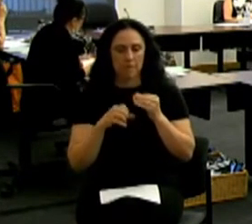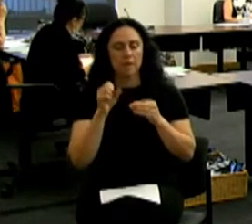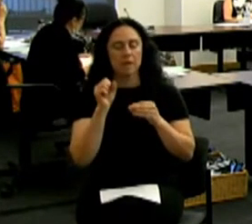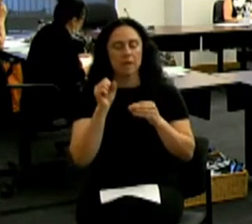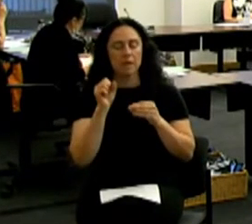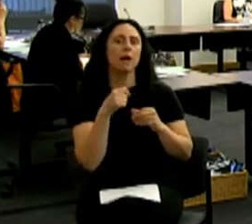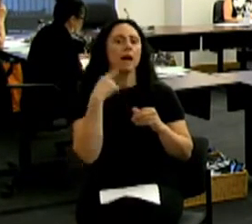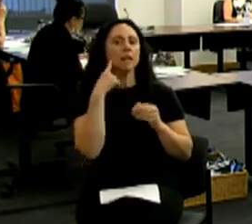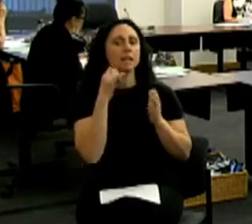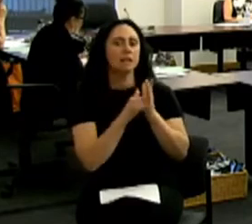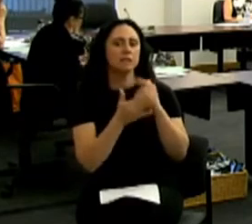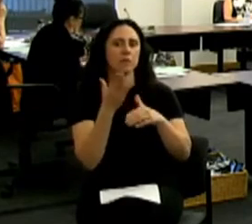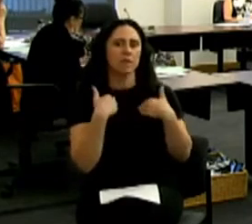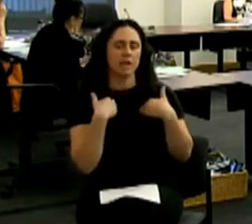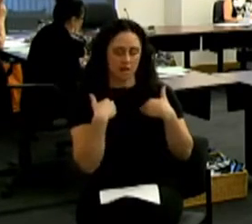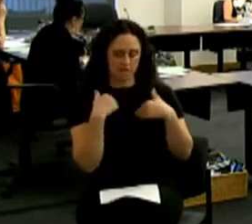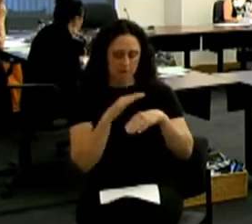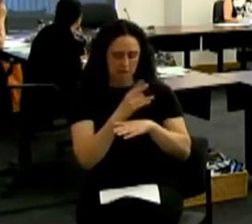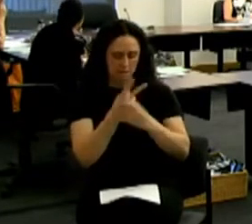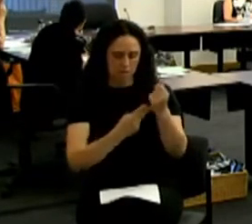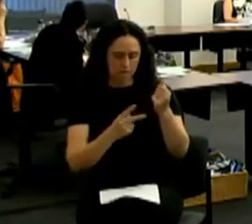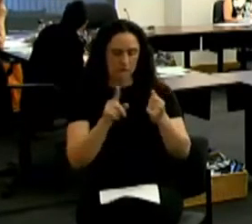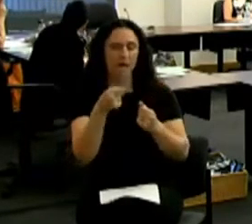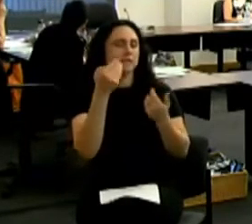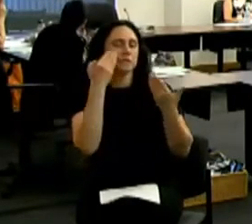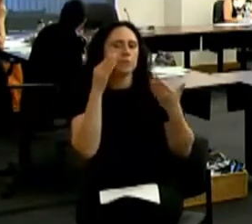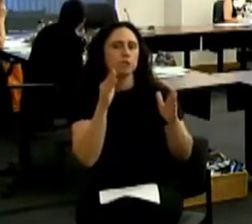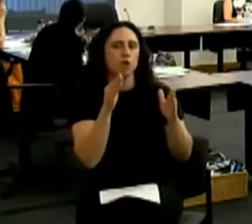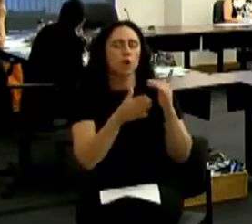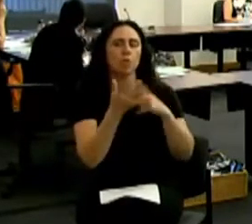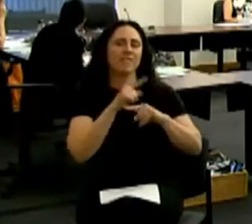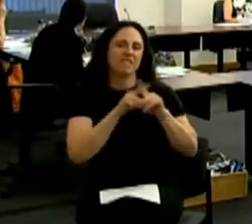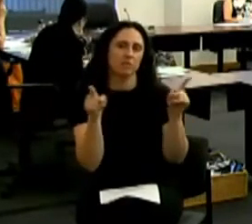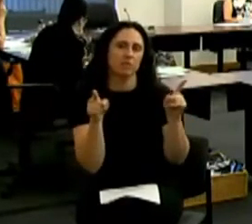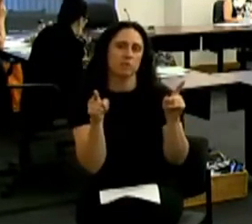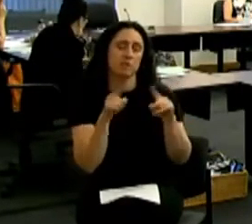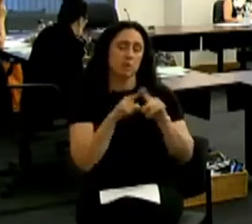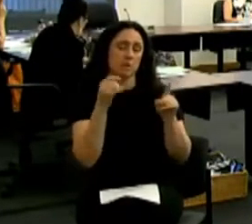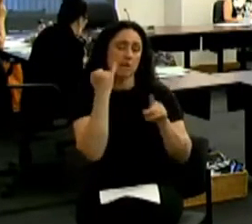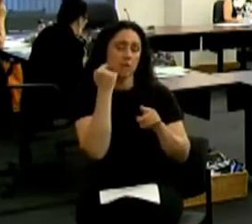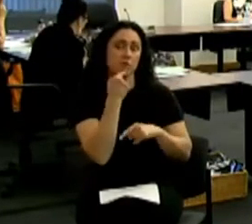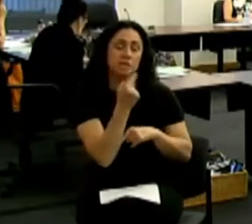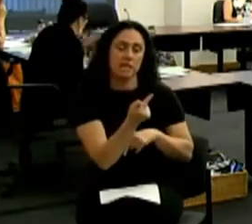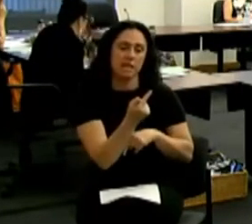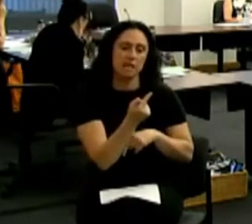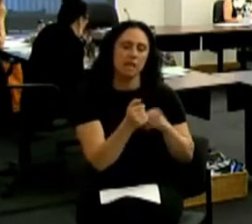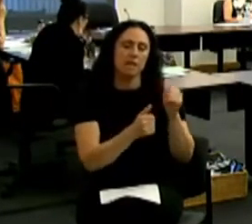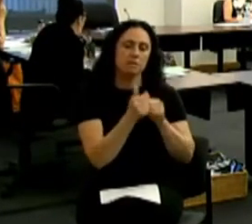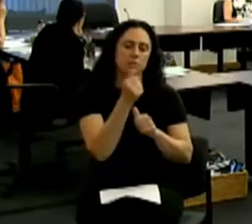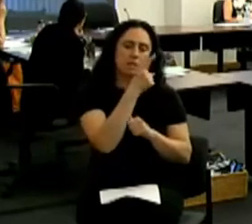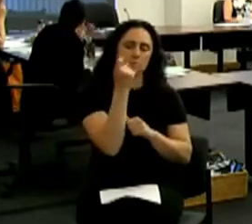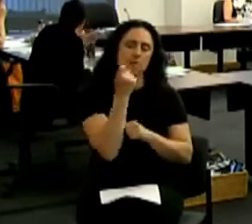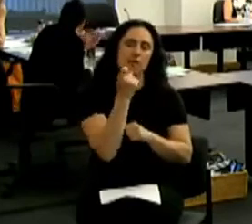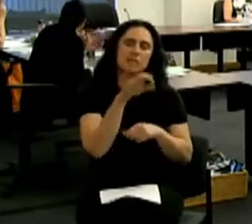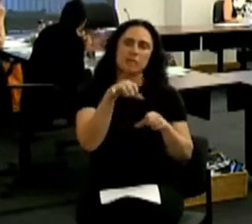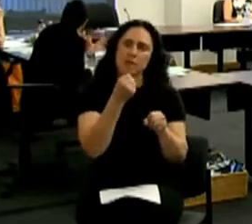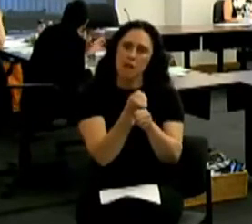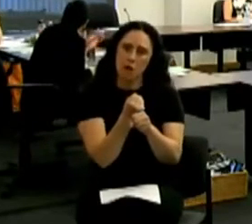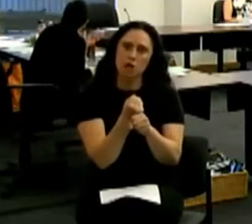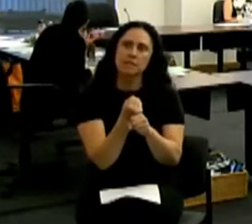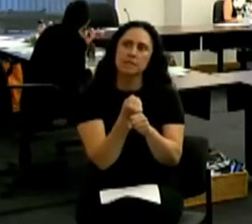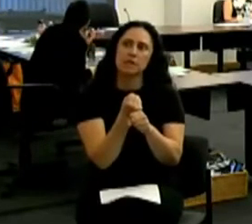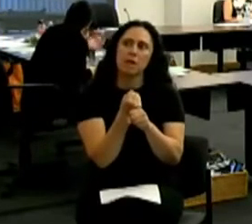Yeah, I think that's what they had on both of them. I just wasn't sure what the difference was, but if you're saying it's mostly because of the years